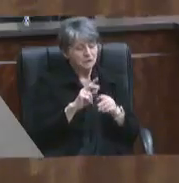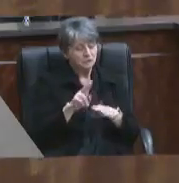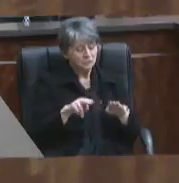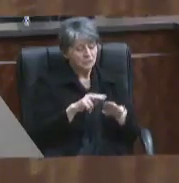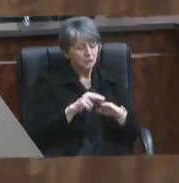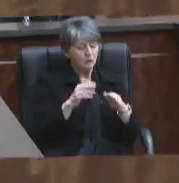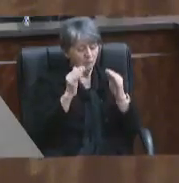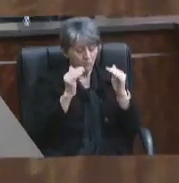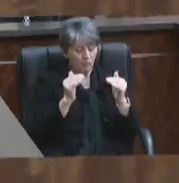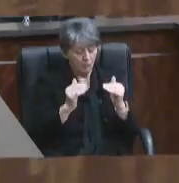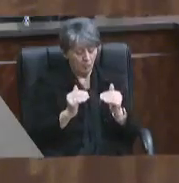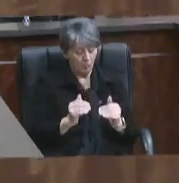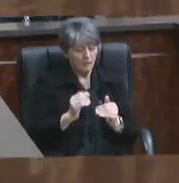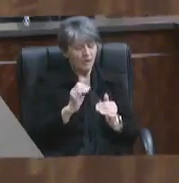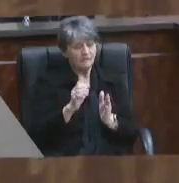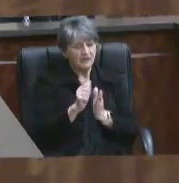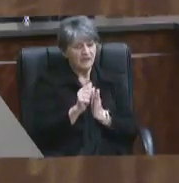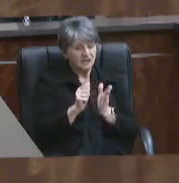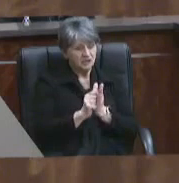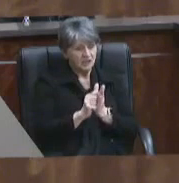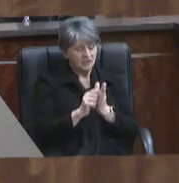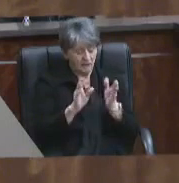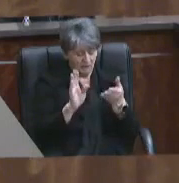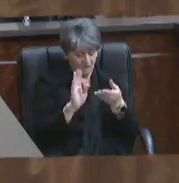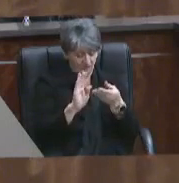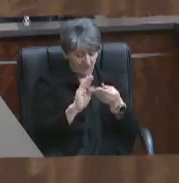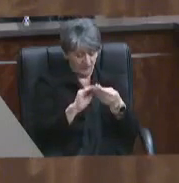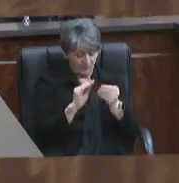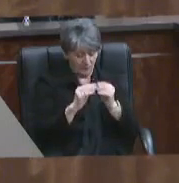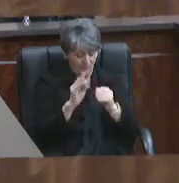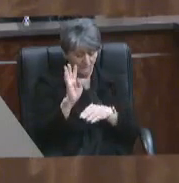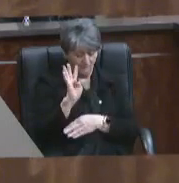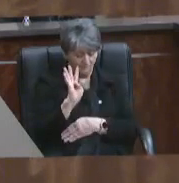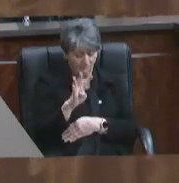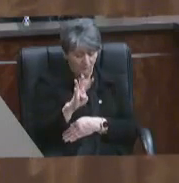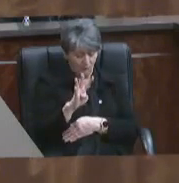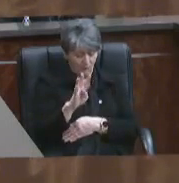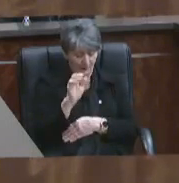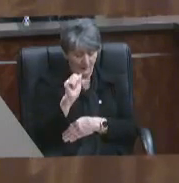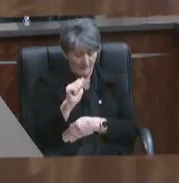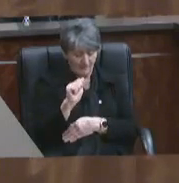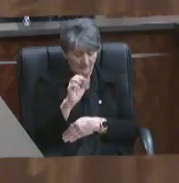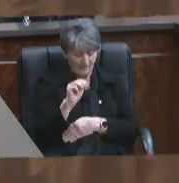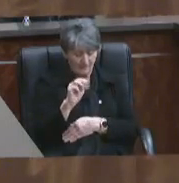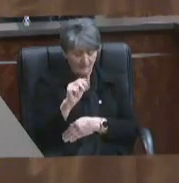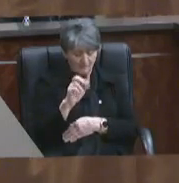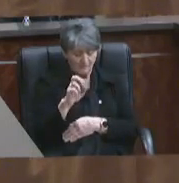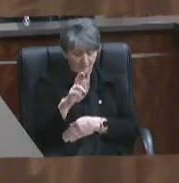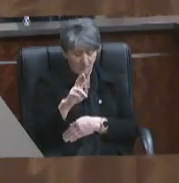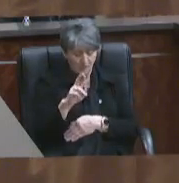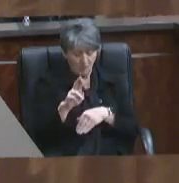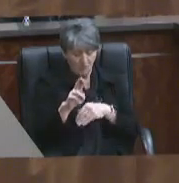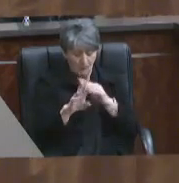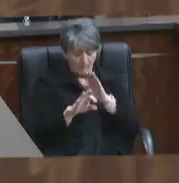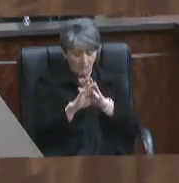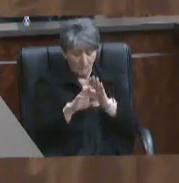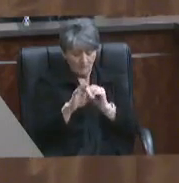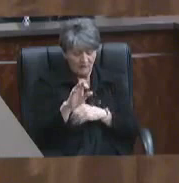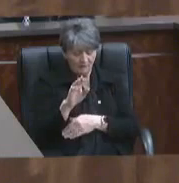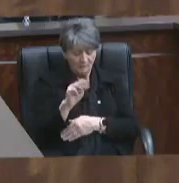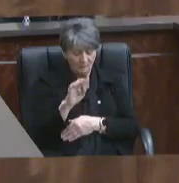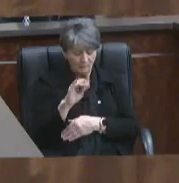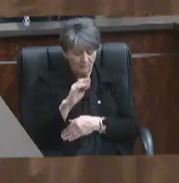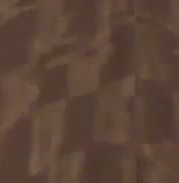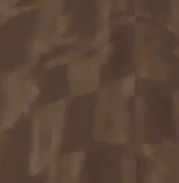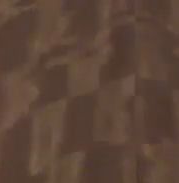agenda. Agenda item 4A, mayoral reappointment of Michael Bleything to